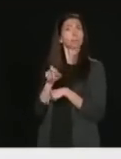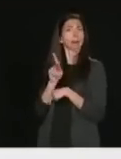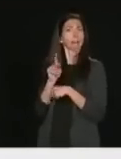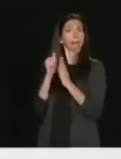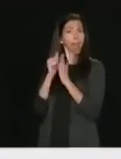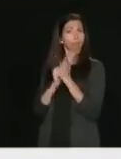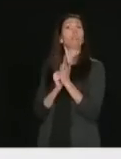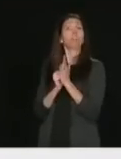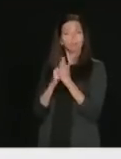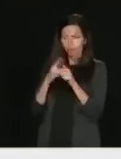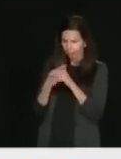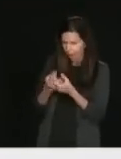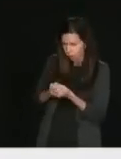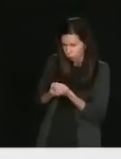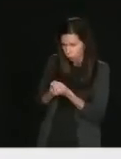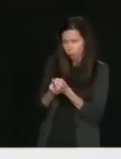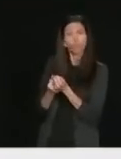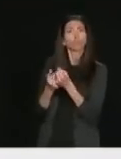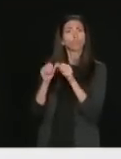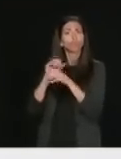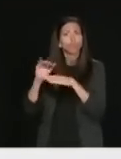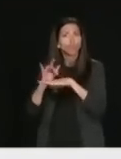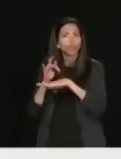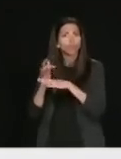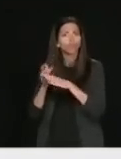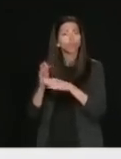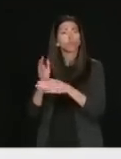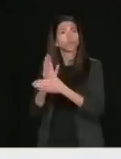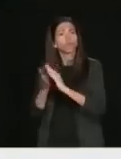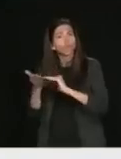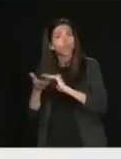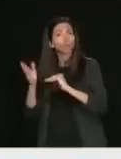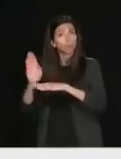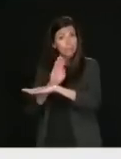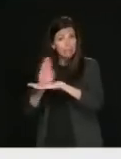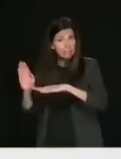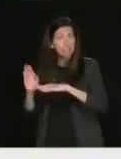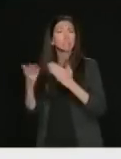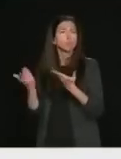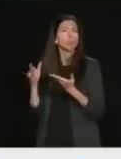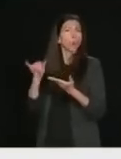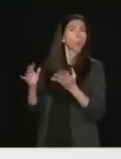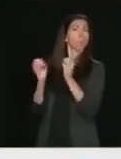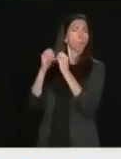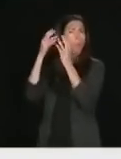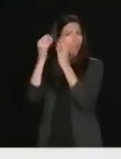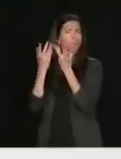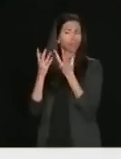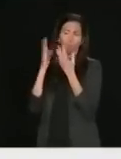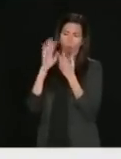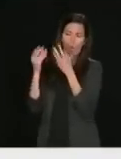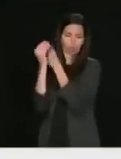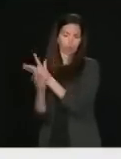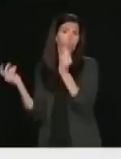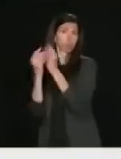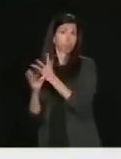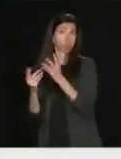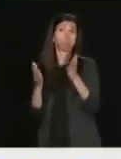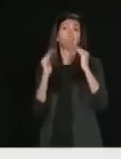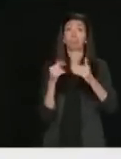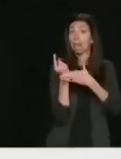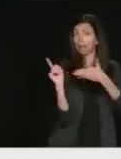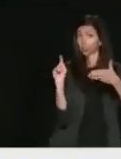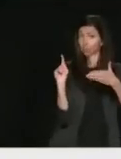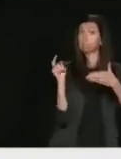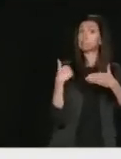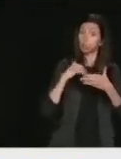as newly created businesses. And as we announced last week, there's new funding for regional development